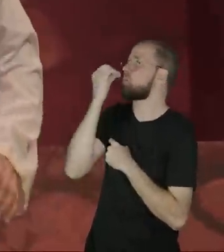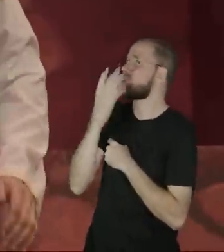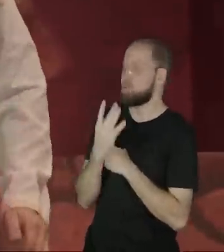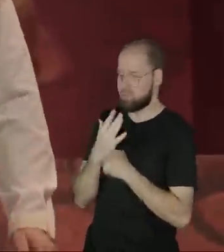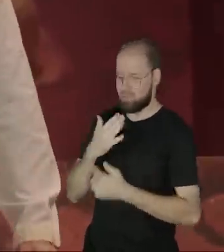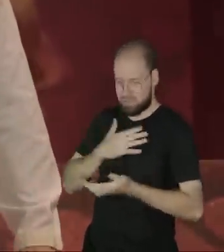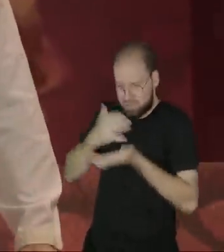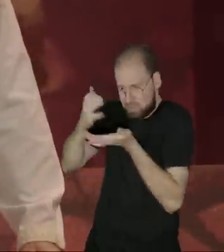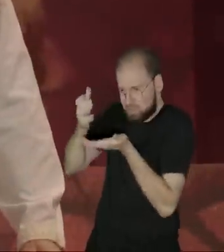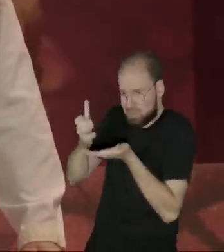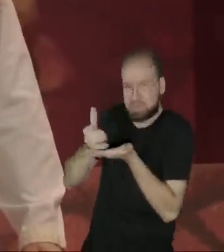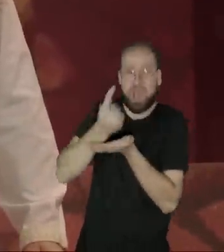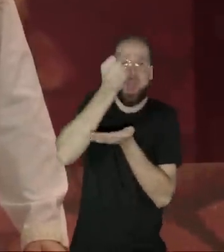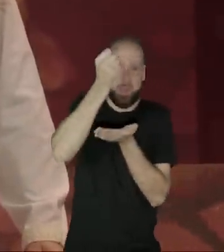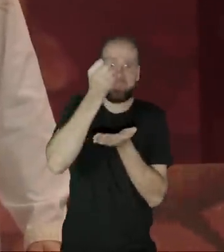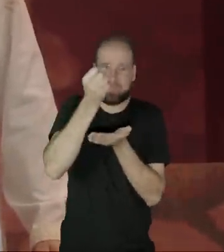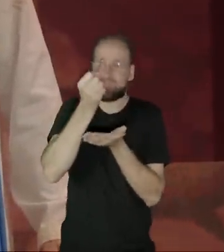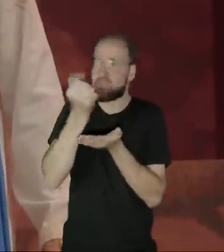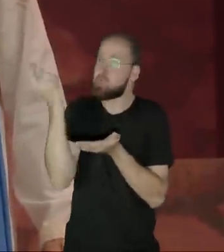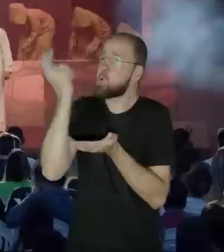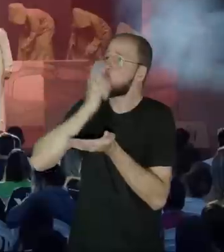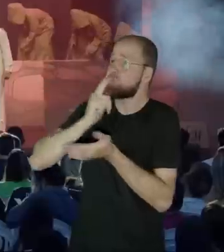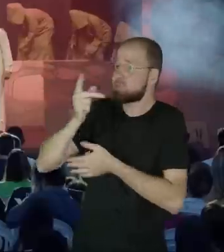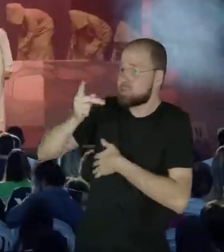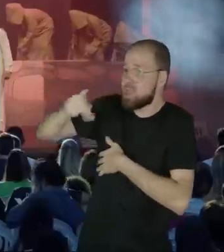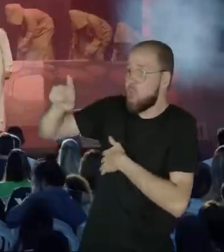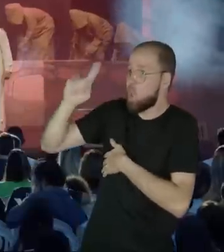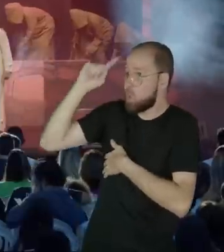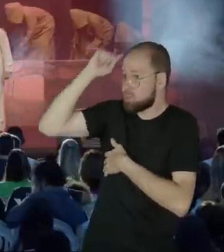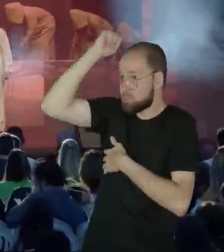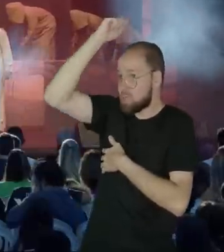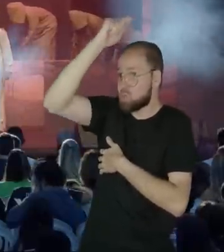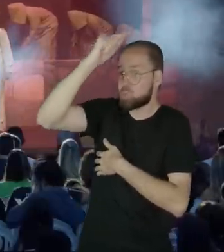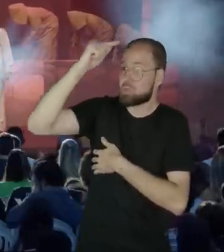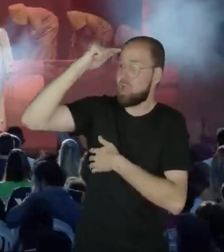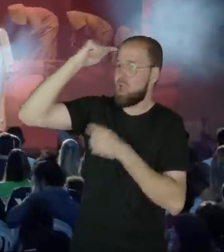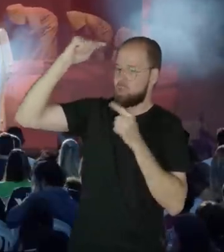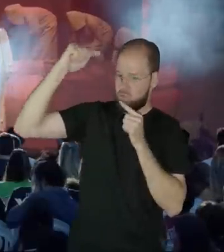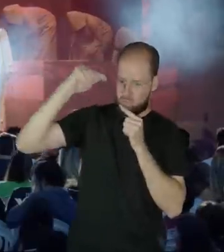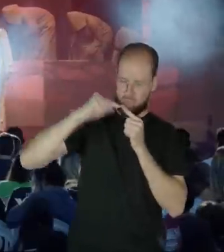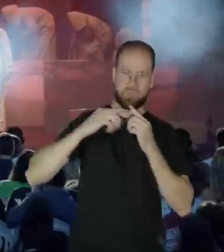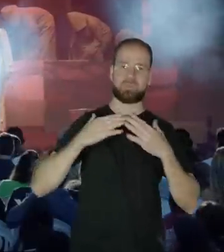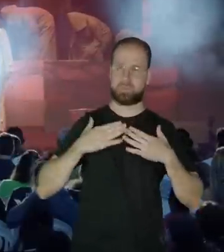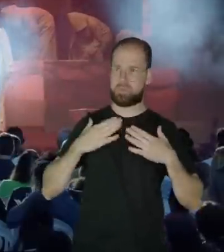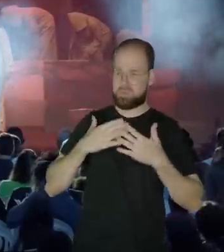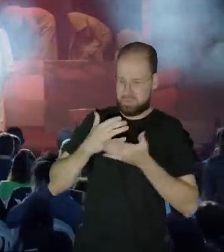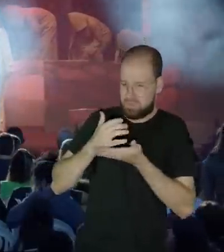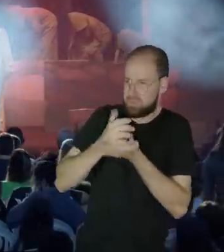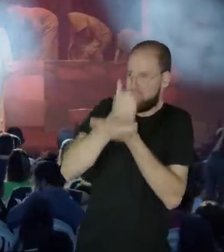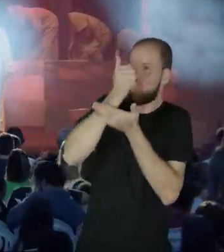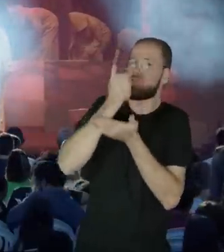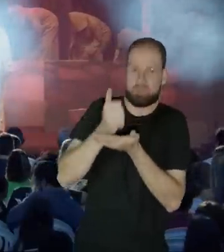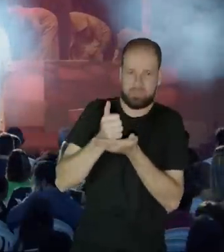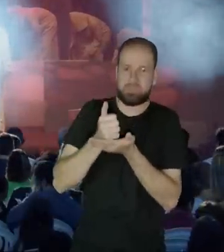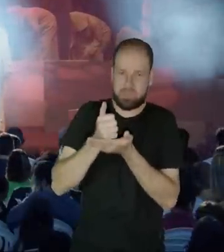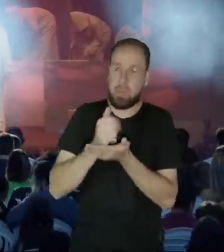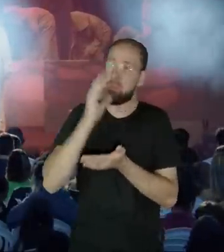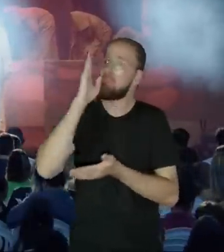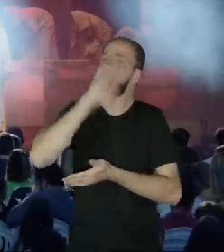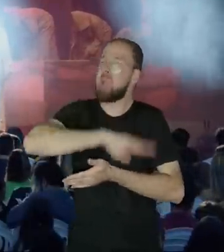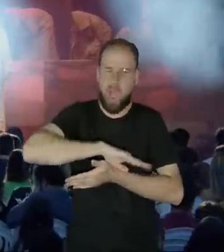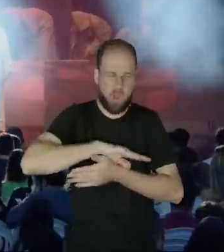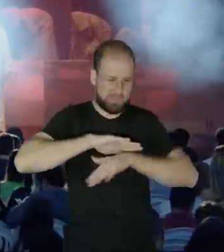Resgata-me, Senhor. Alcança-me com teu Espírito Santo. Vença o inimigo maligno, Senhor. Que o mal